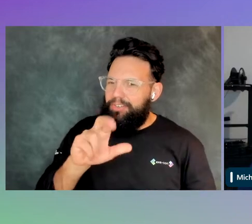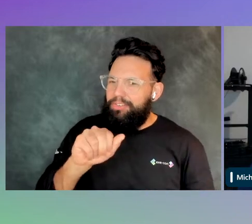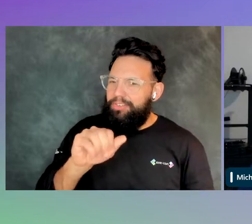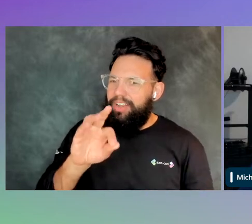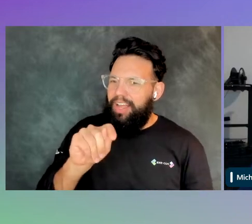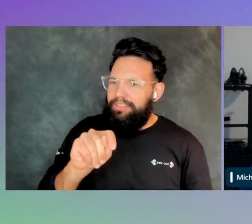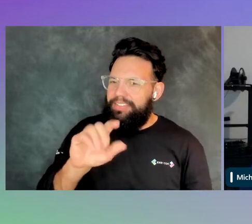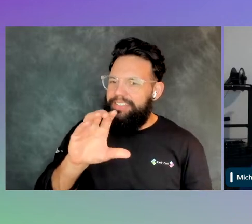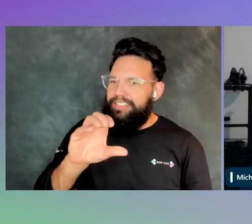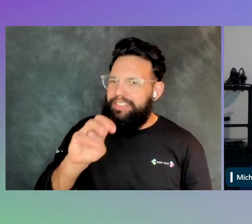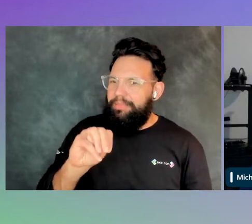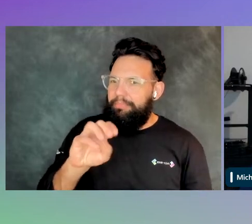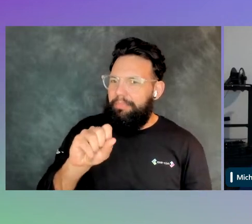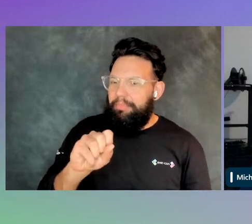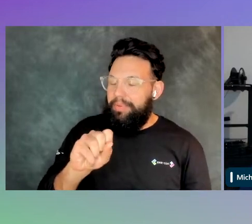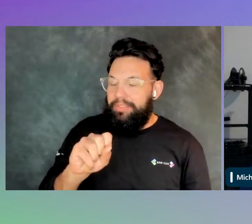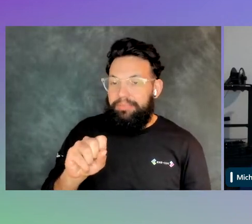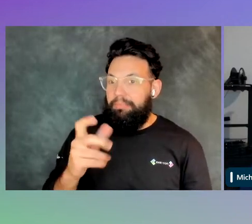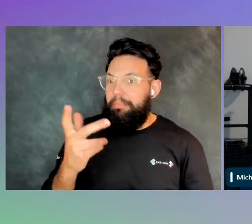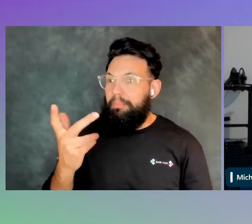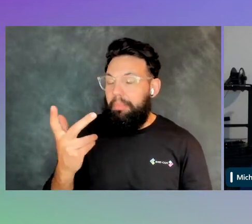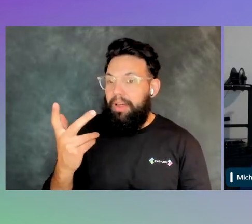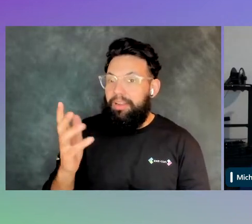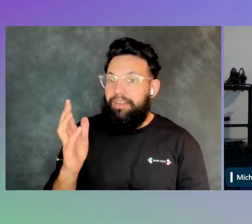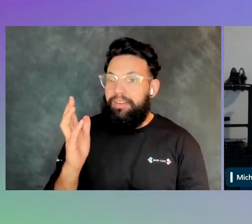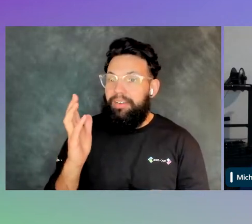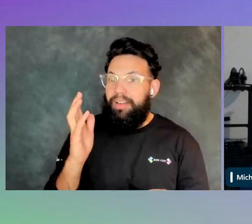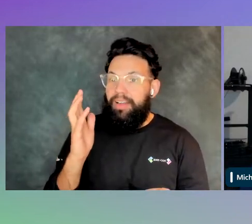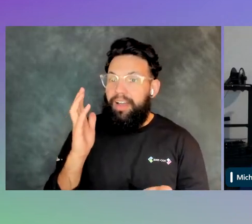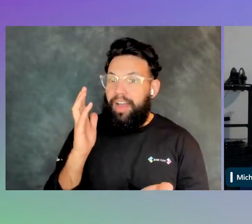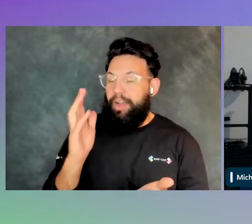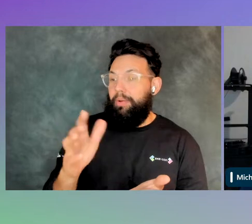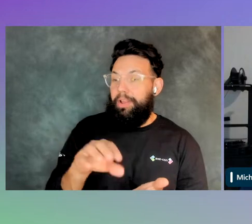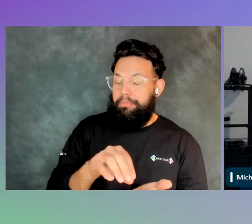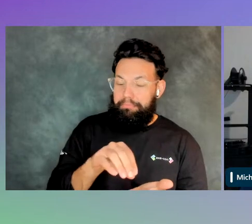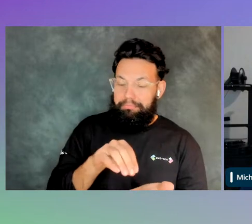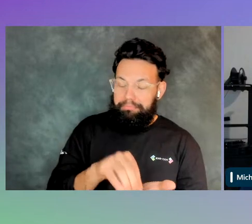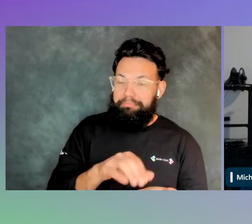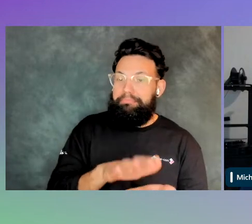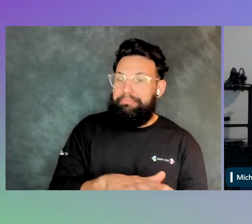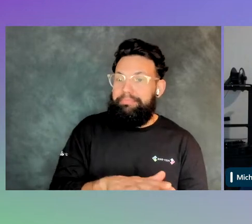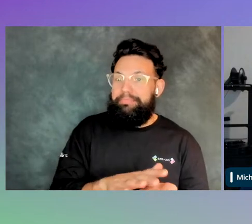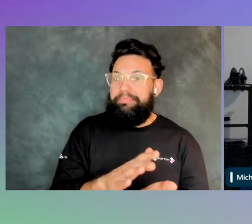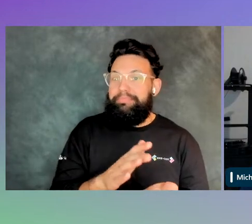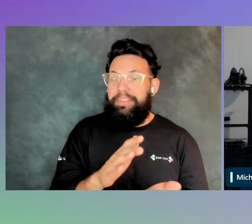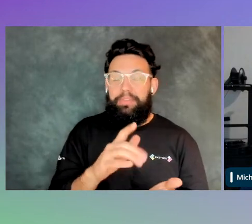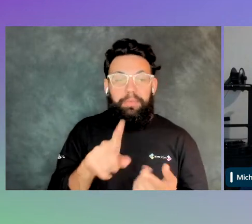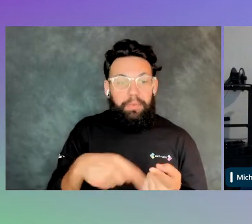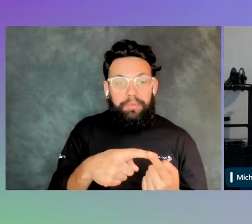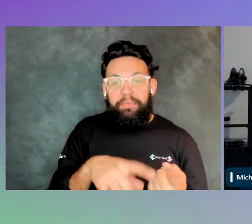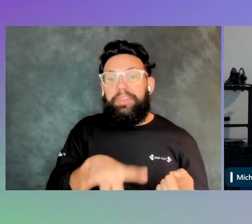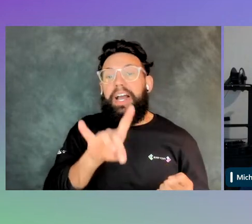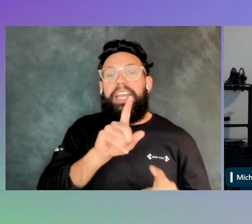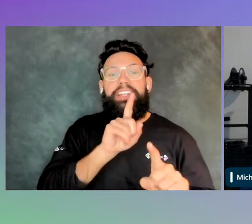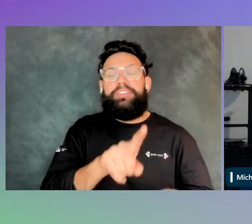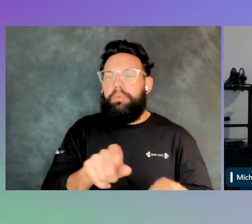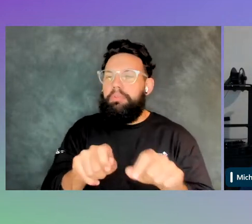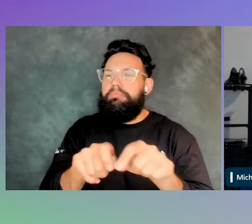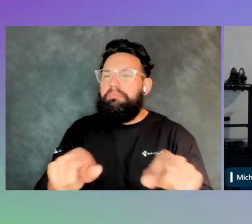I'll happily leave a ping on LinkedIn as soon as I have the answer. Awesome.